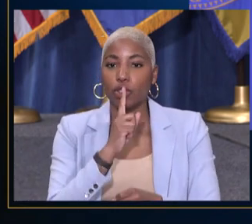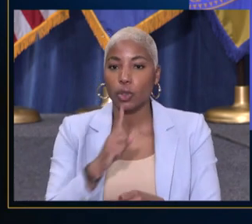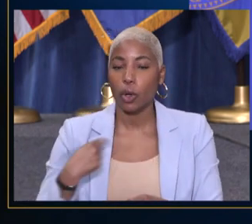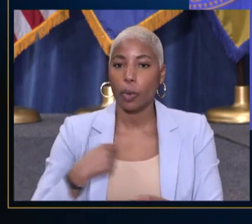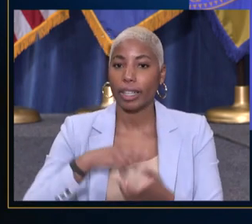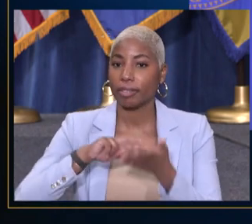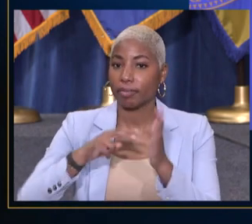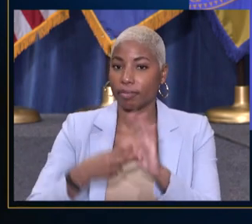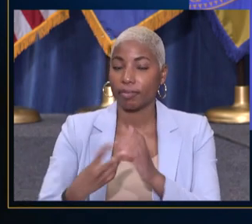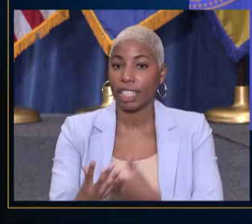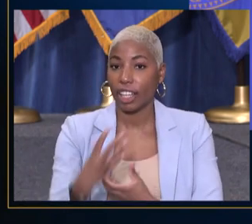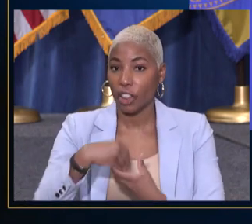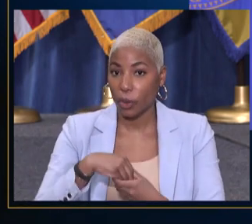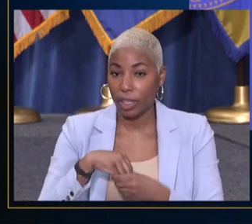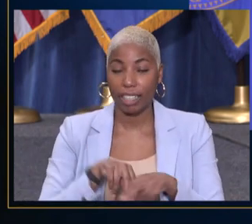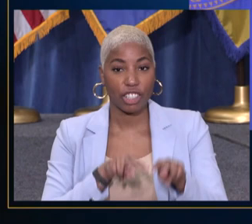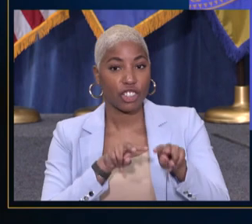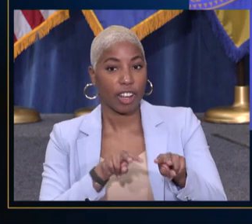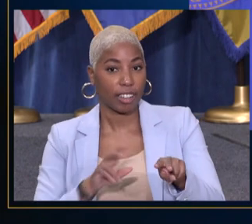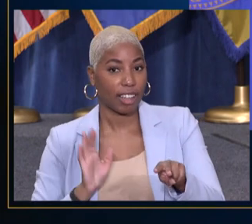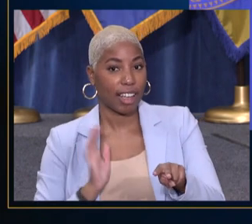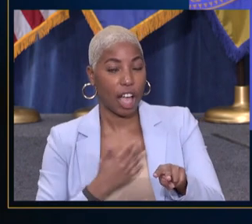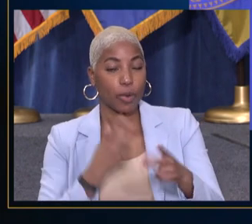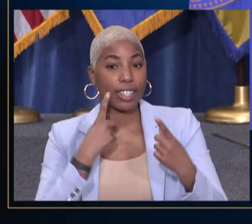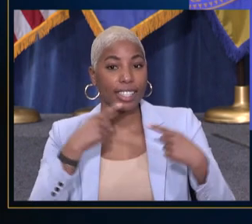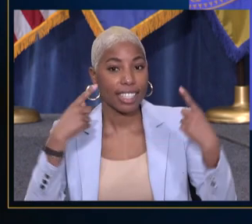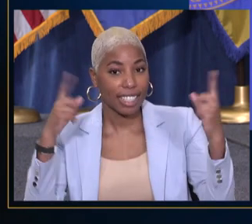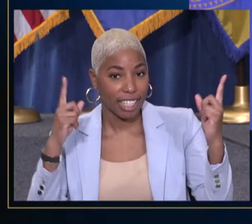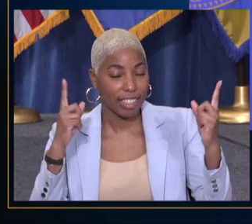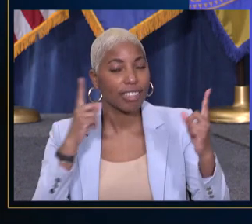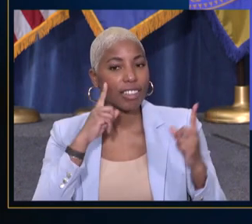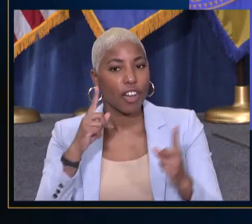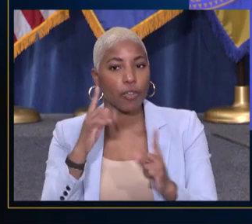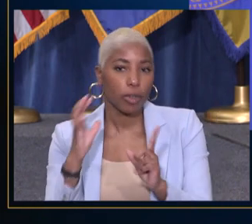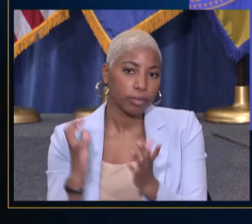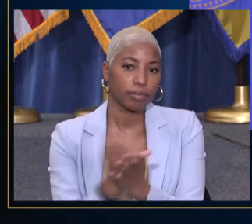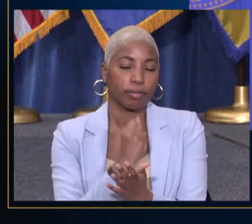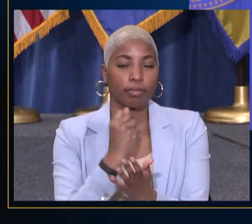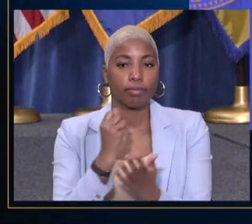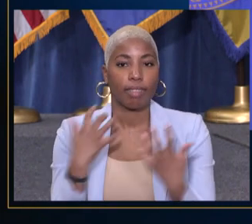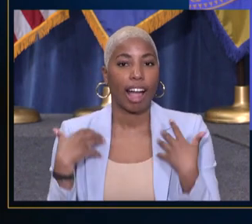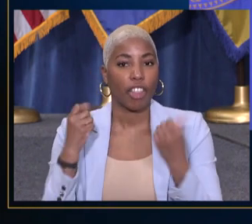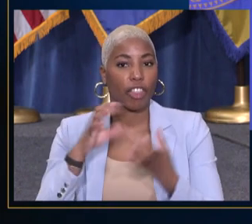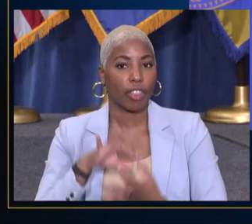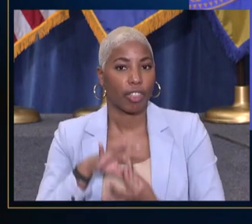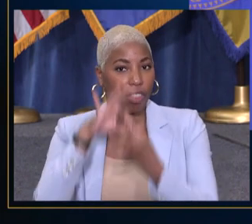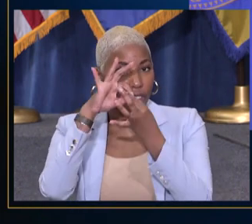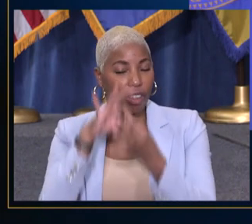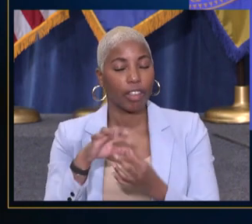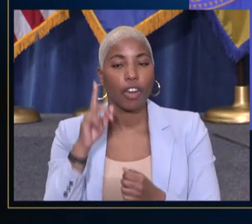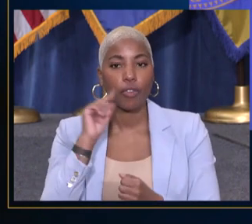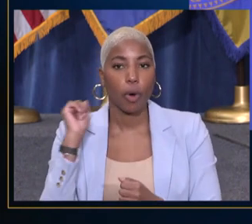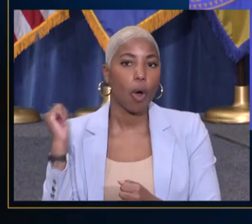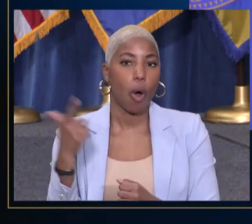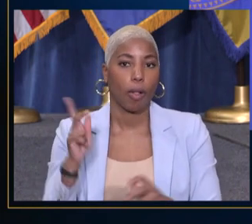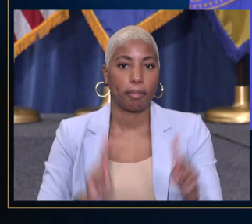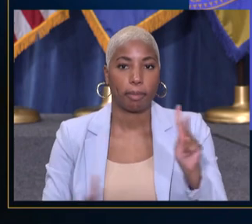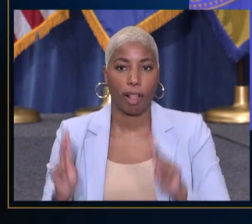intentionally including and tracking our success towards optimal health and well-being for all